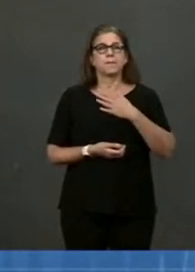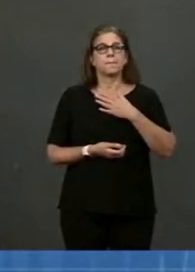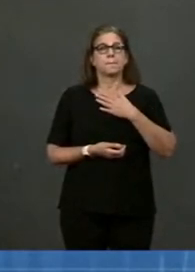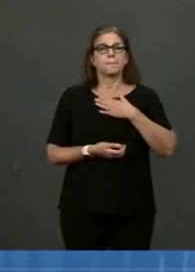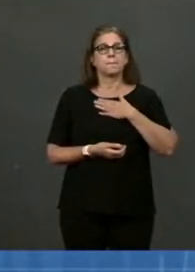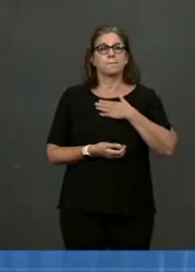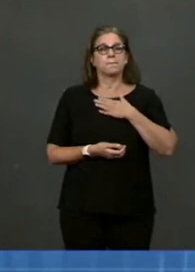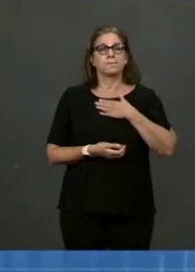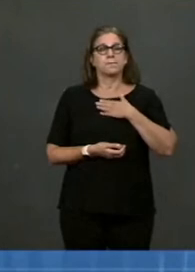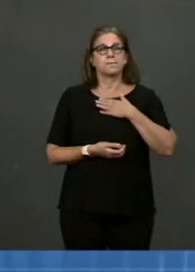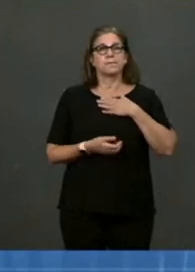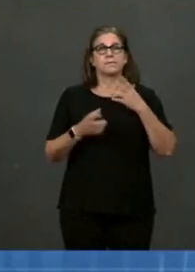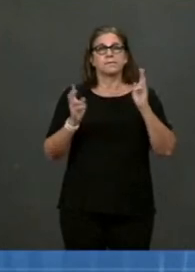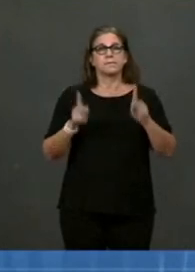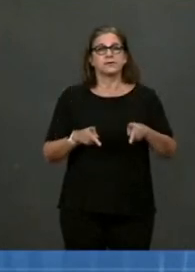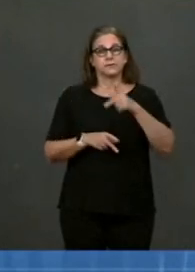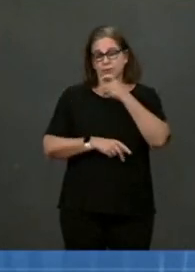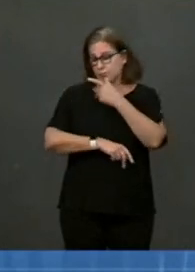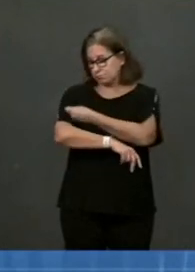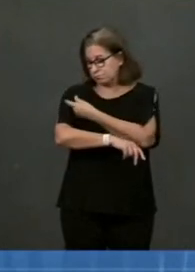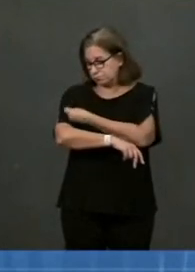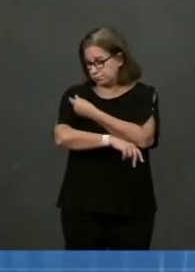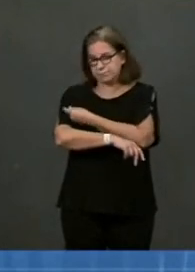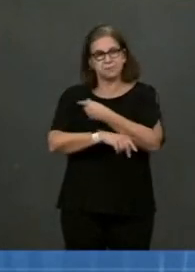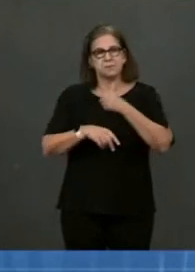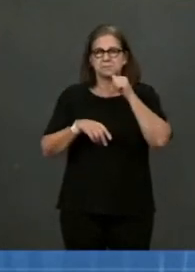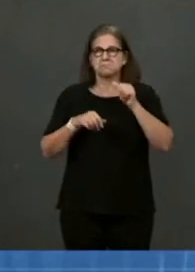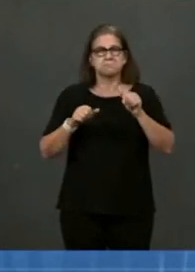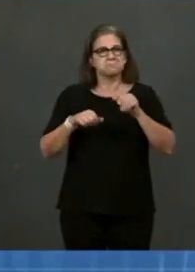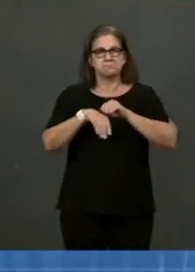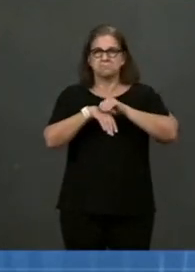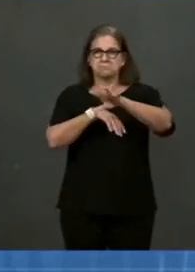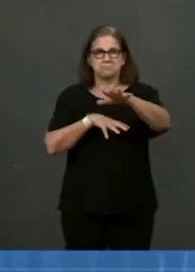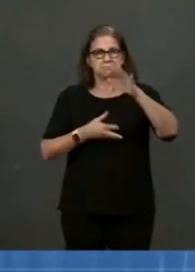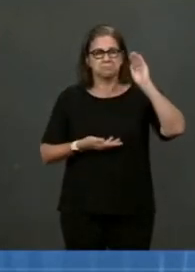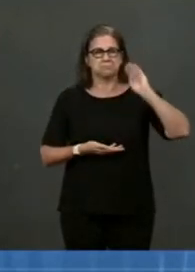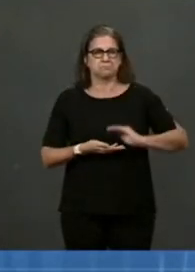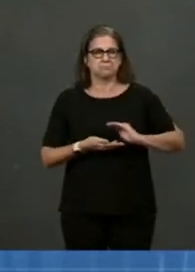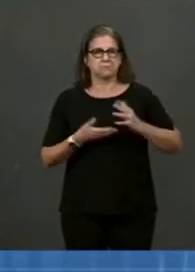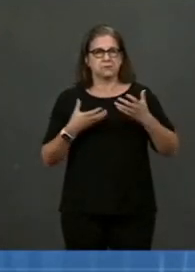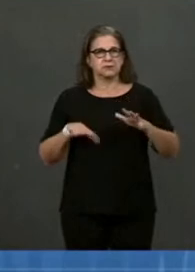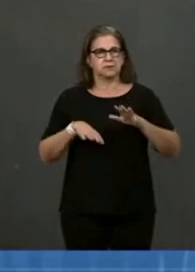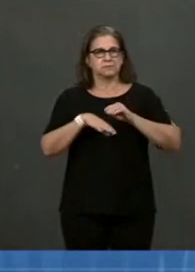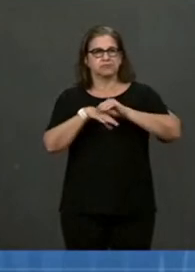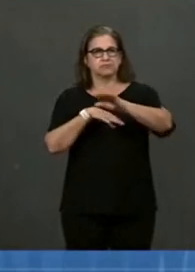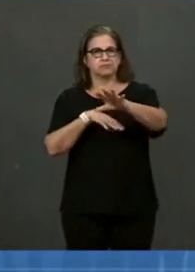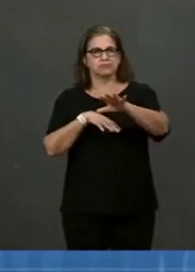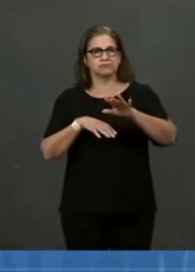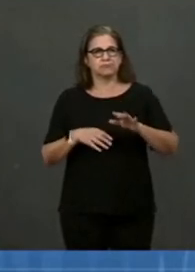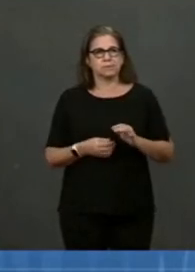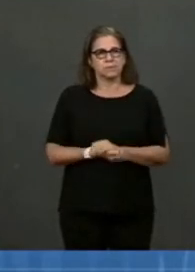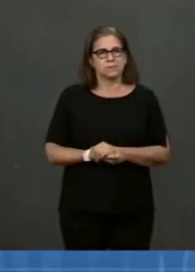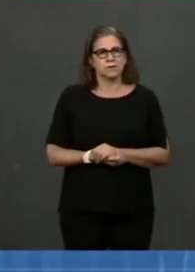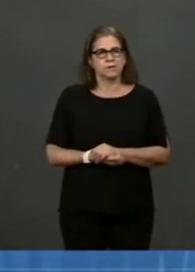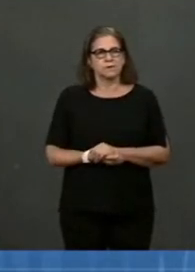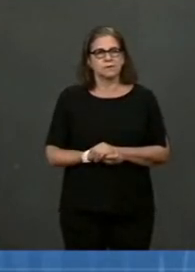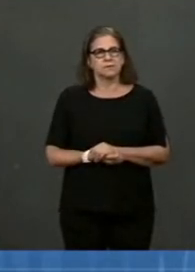down from 1.33 to 1.11 to now 0.985. So although that's